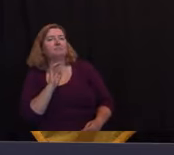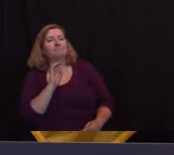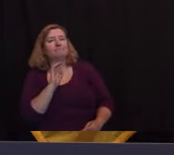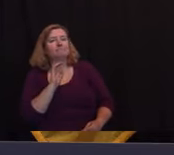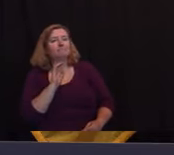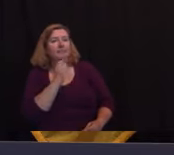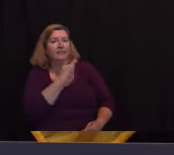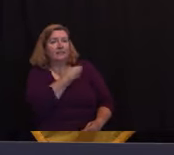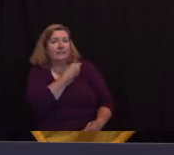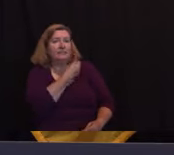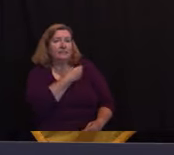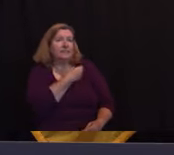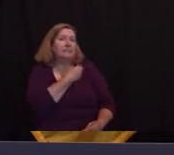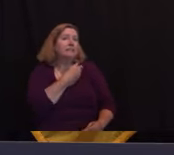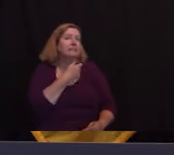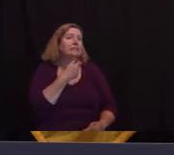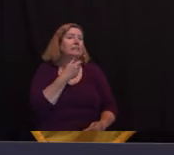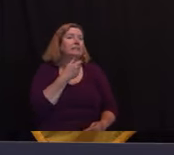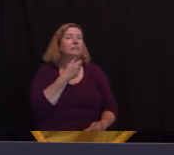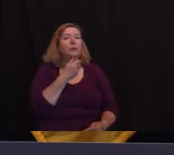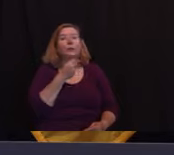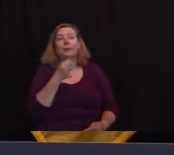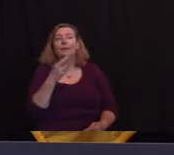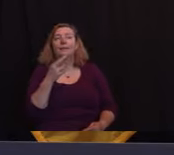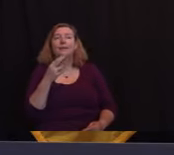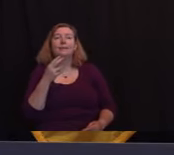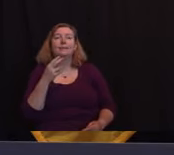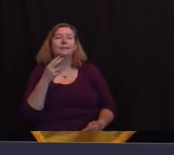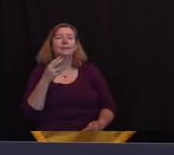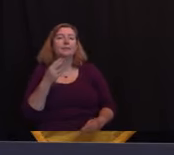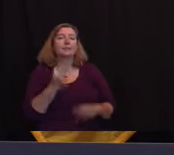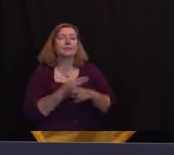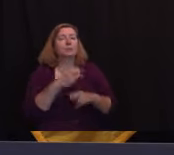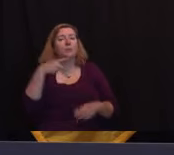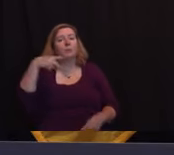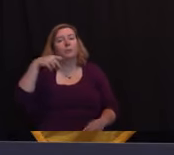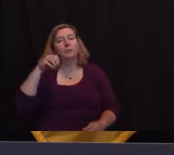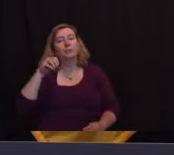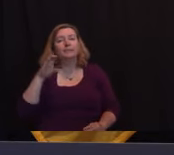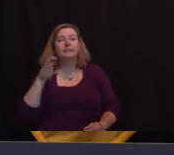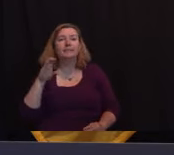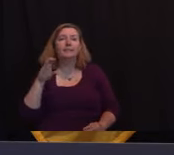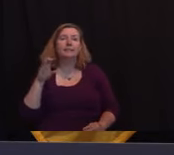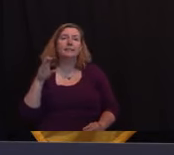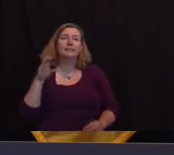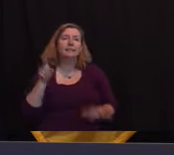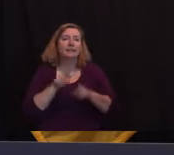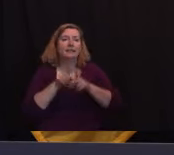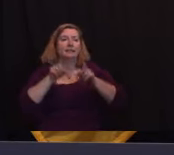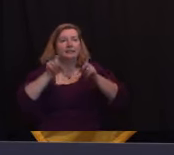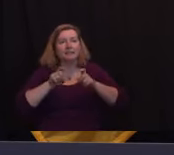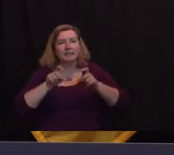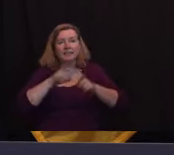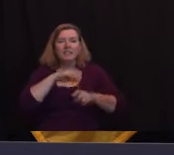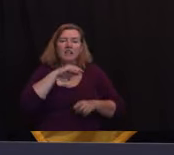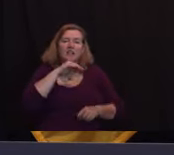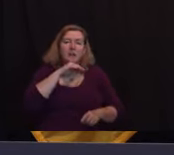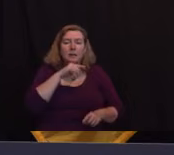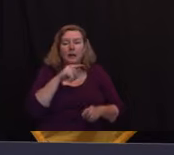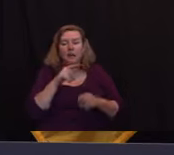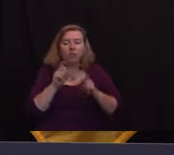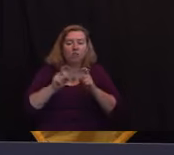vaccination and using persons of color as so-called guinea pigs, and those are understandable historic